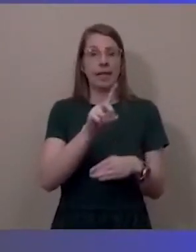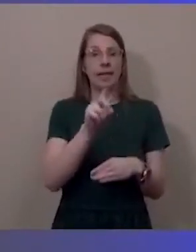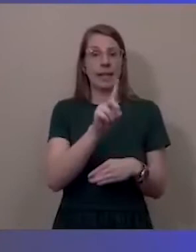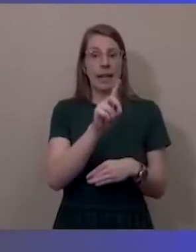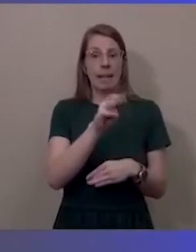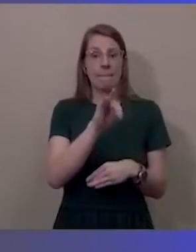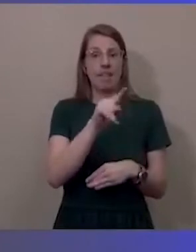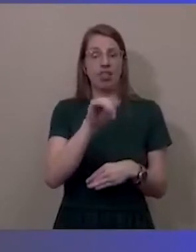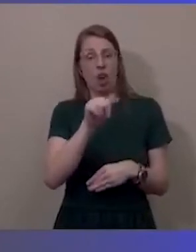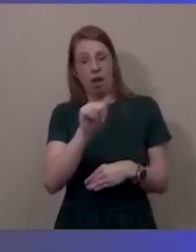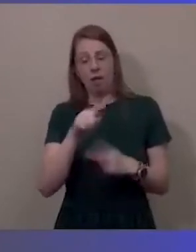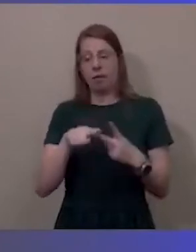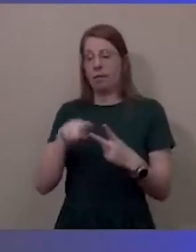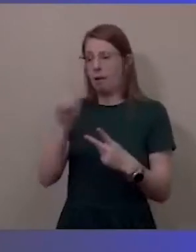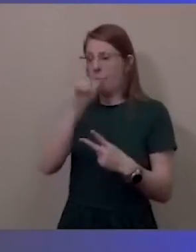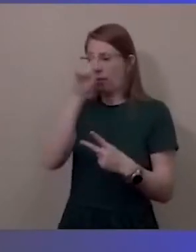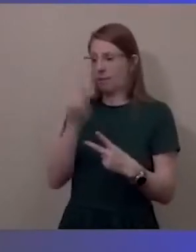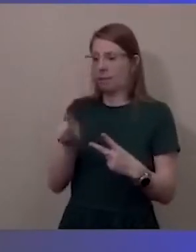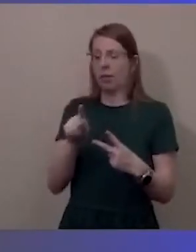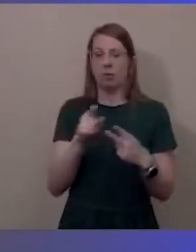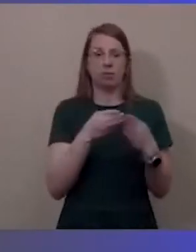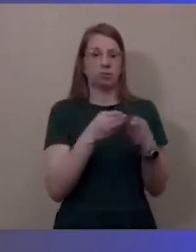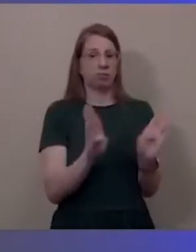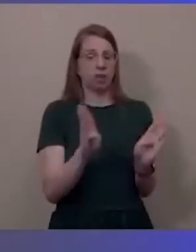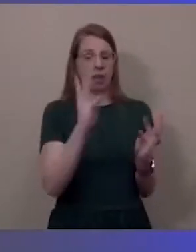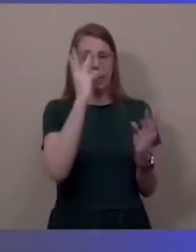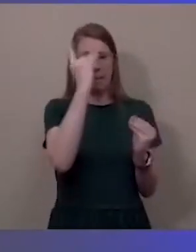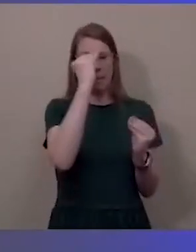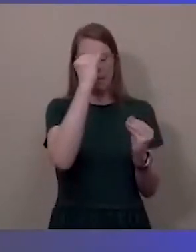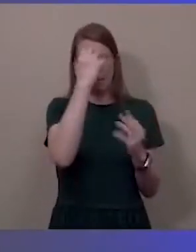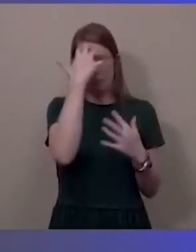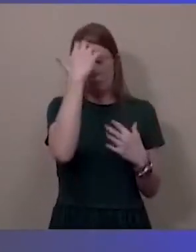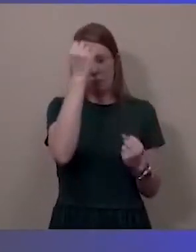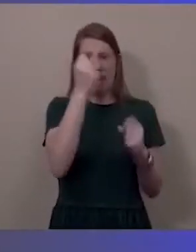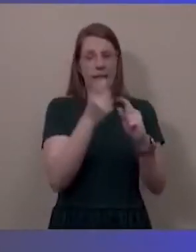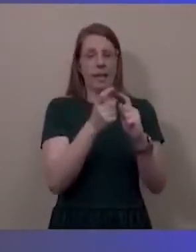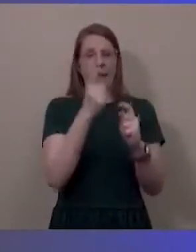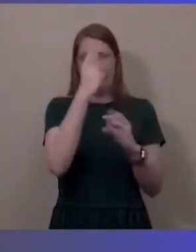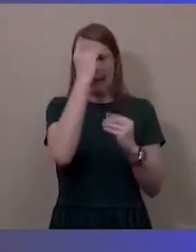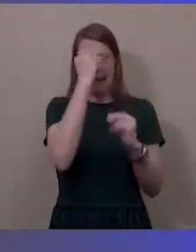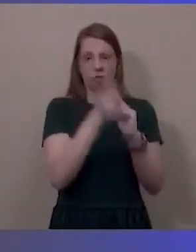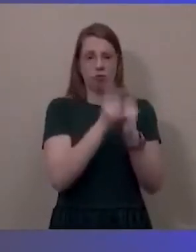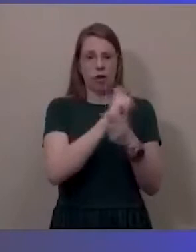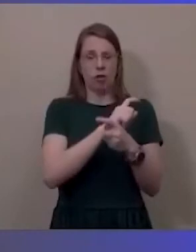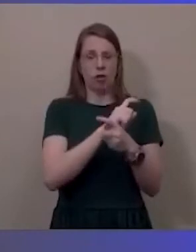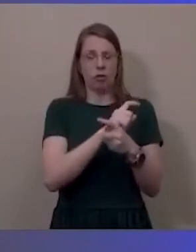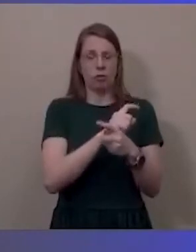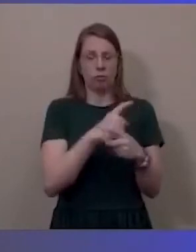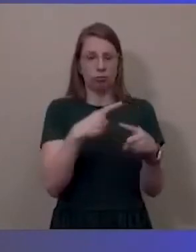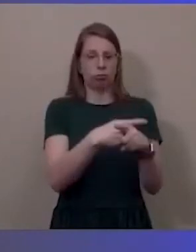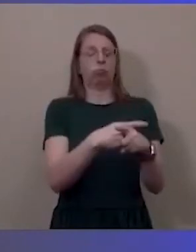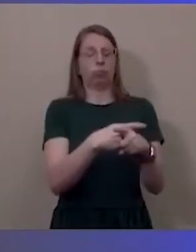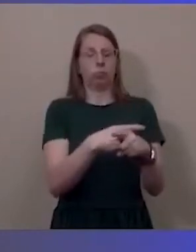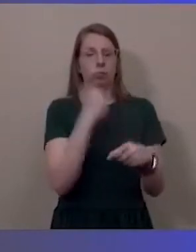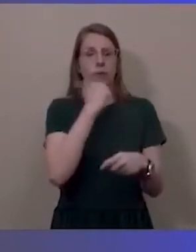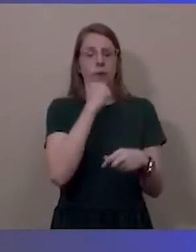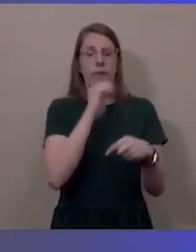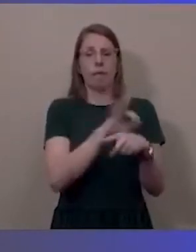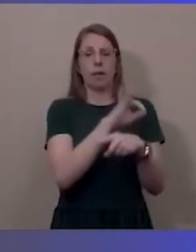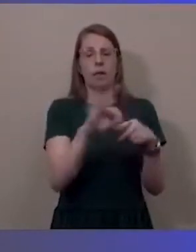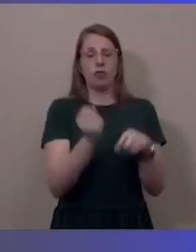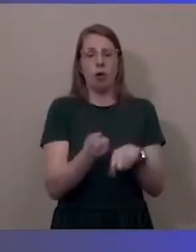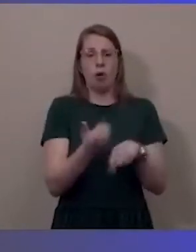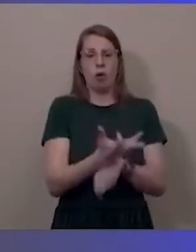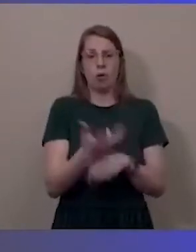Alzheimer's? And dementia is a broad term that just means memory and thinking changes that interfere with daily function. Lots of things can cause it. Number one cause